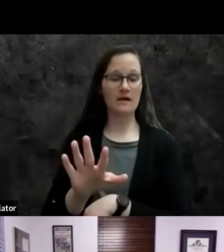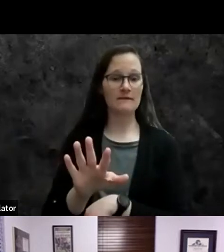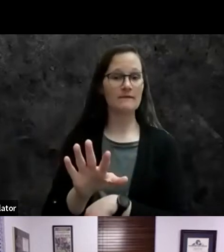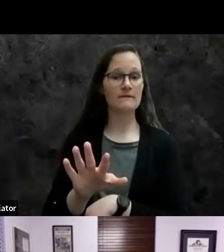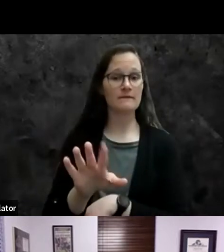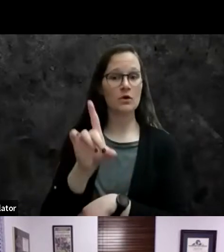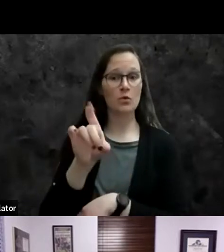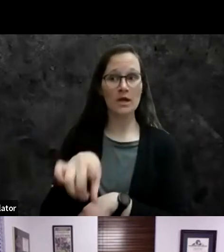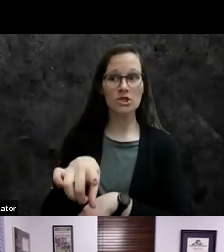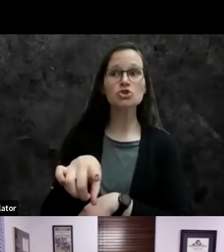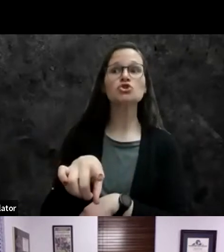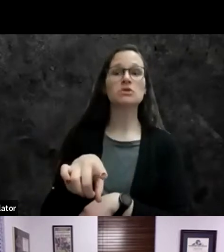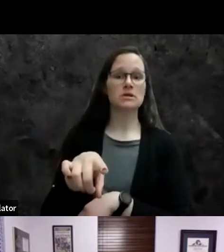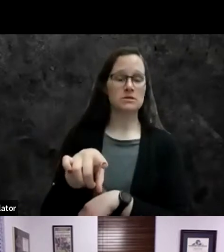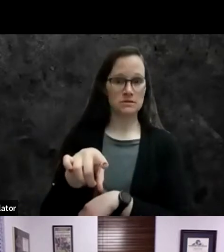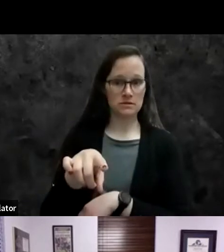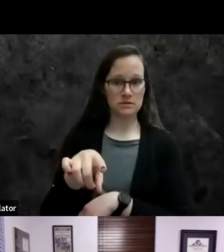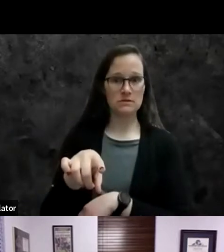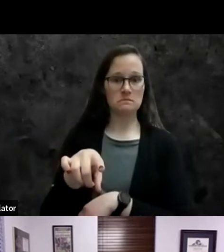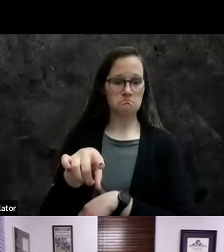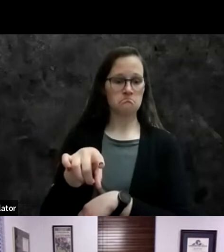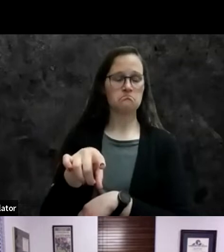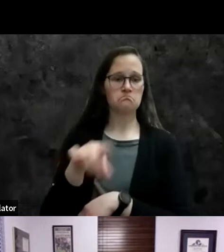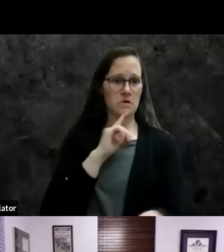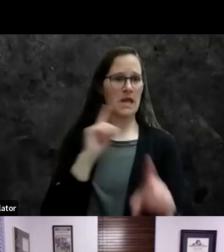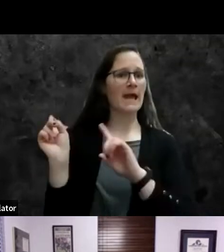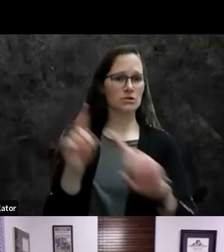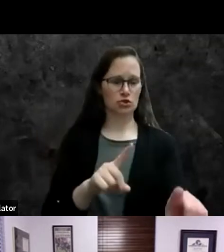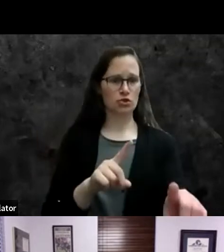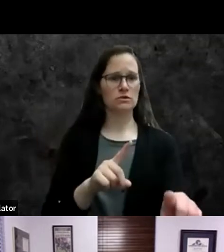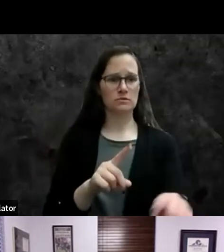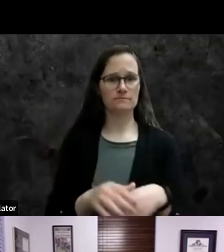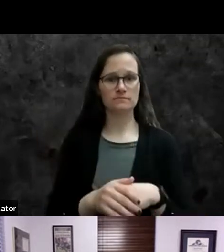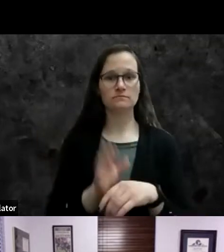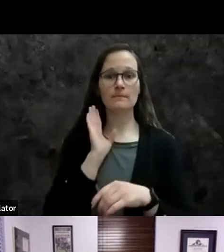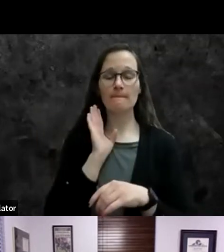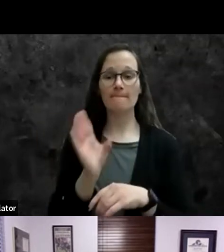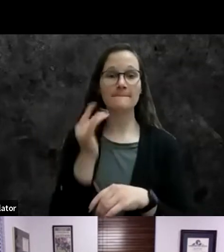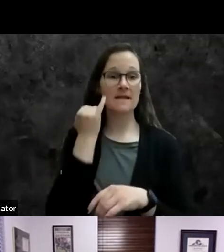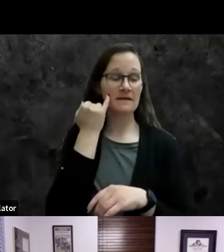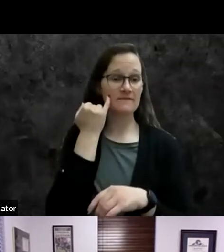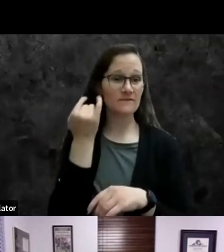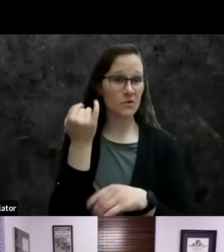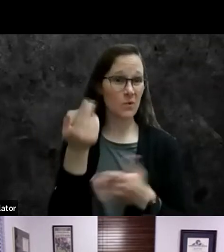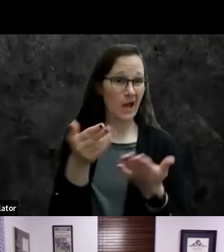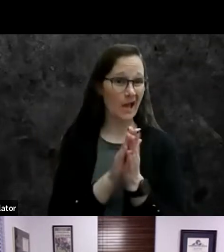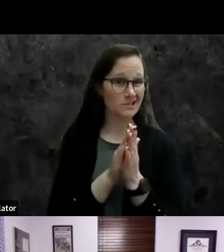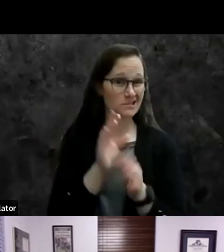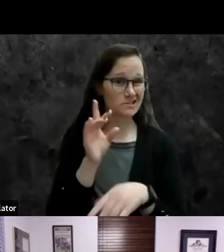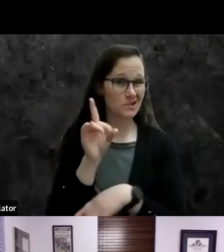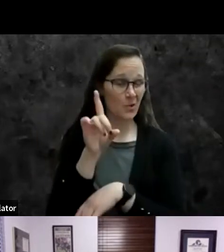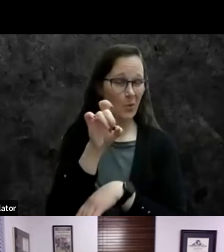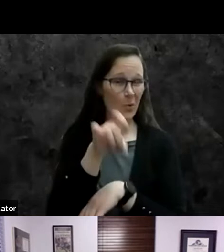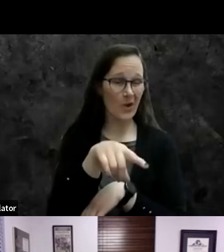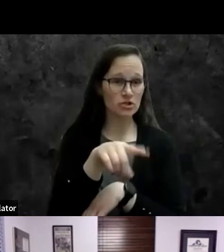that were sent in before 11 o'clock today. We will definitely get back in touch with those of you who submitted after we receive them a little